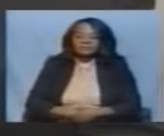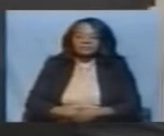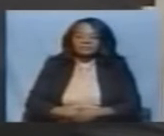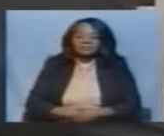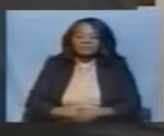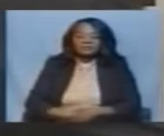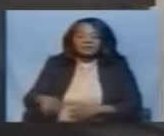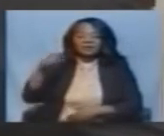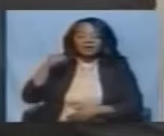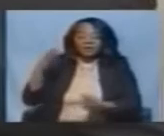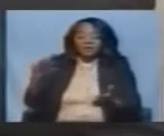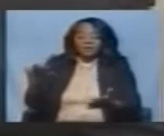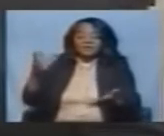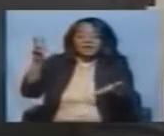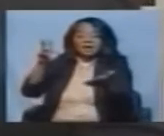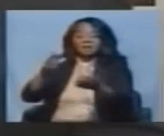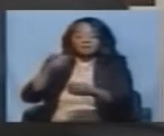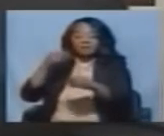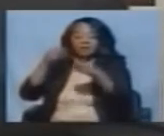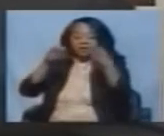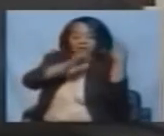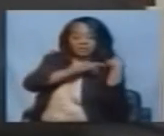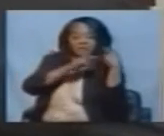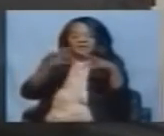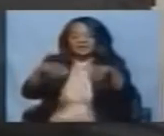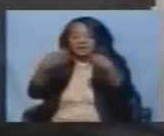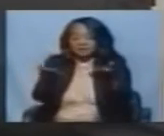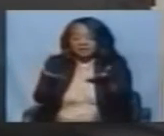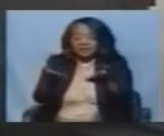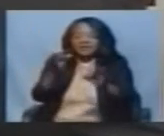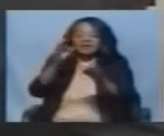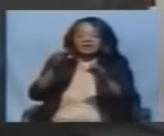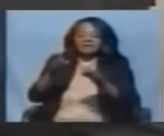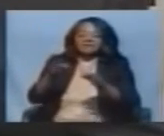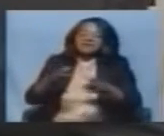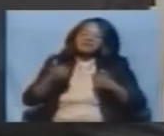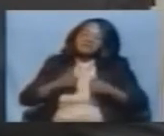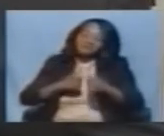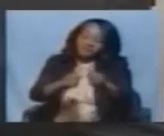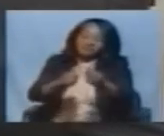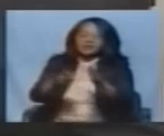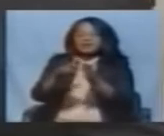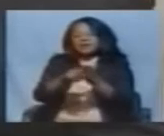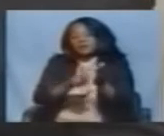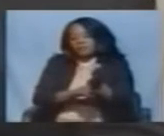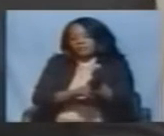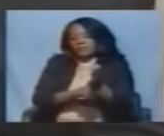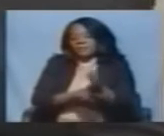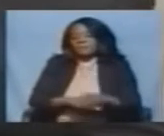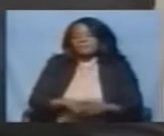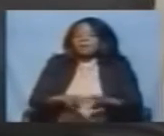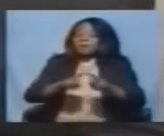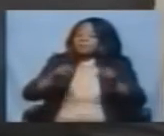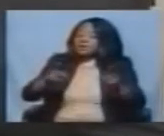did the officer sign? Yes. Was there a procurement committee? Yes. So you're going to tick all those that are going to be yes. It is very